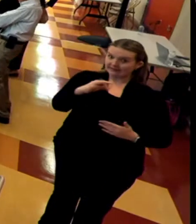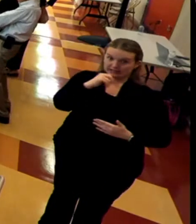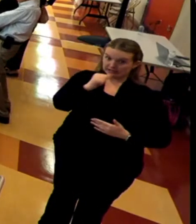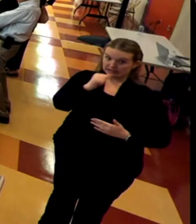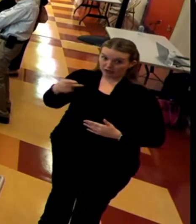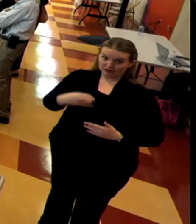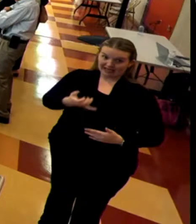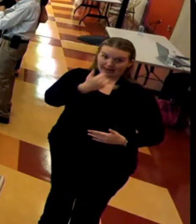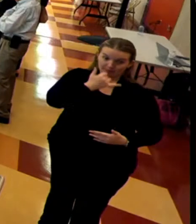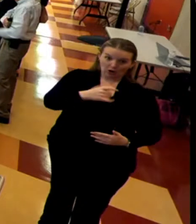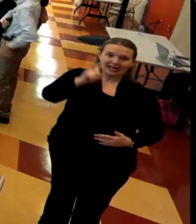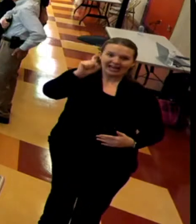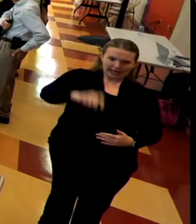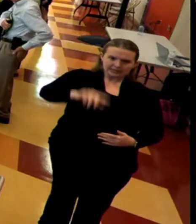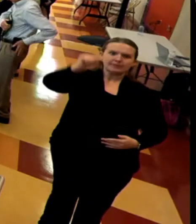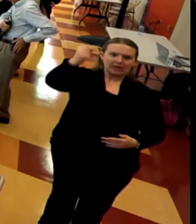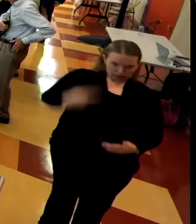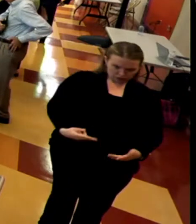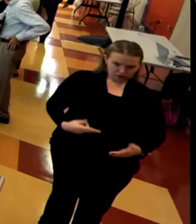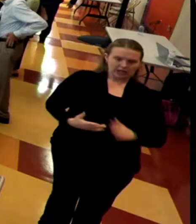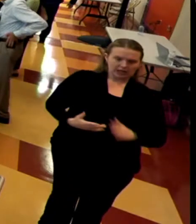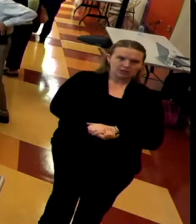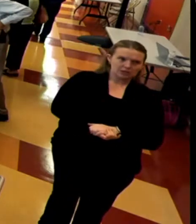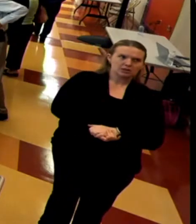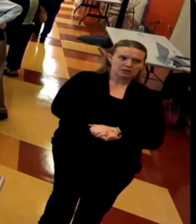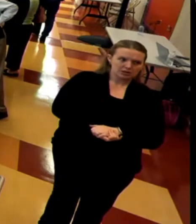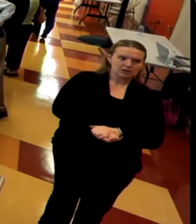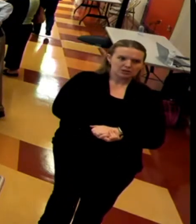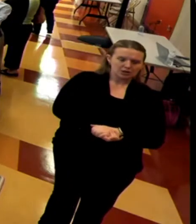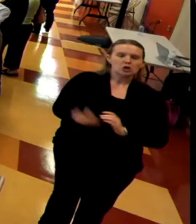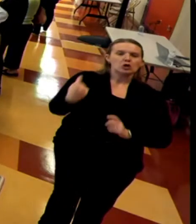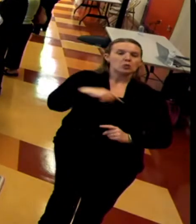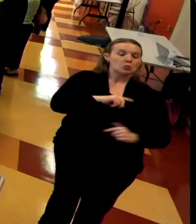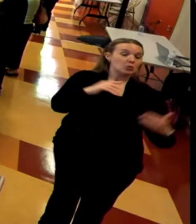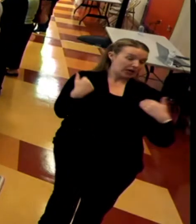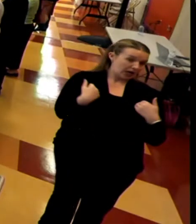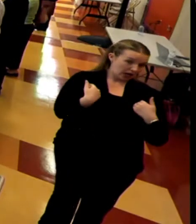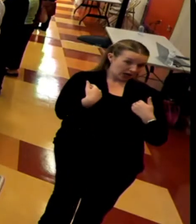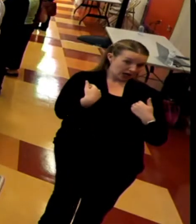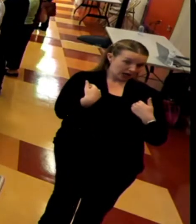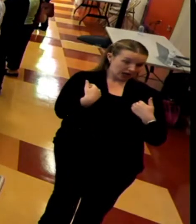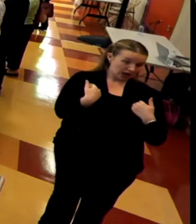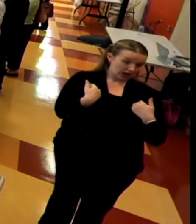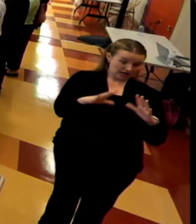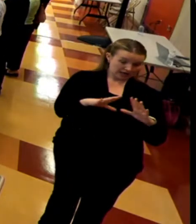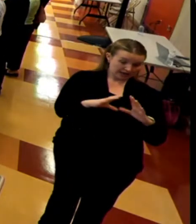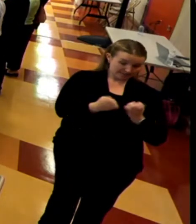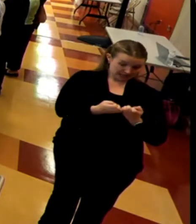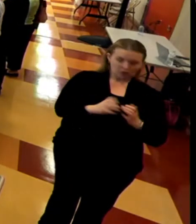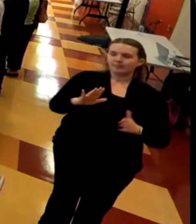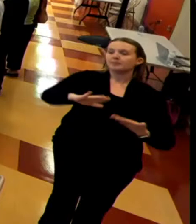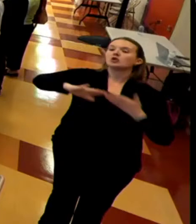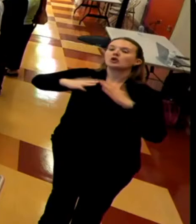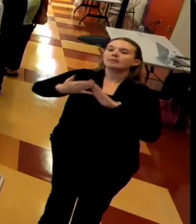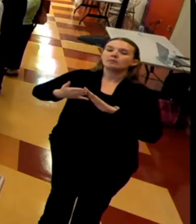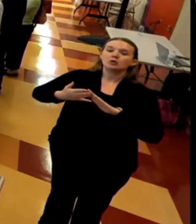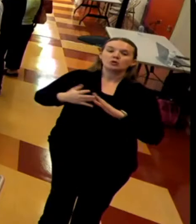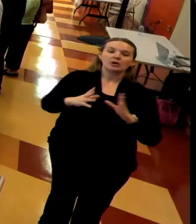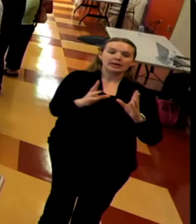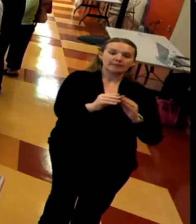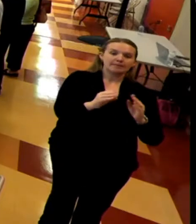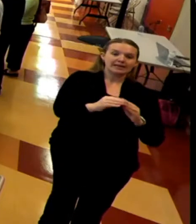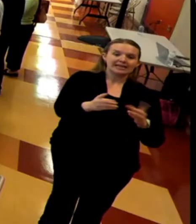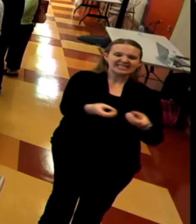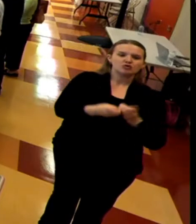I'm wrong. It has to be a Thursday. We have a community meeting in District